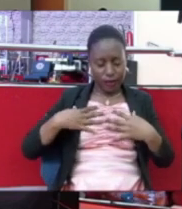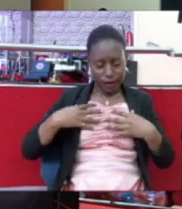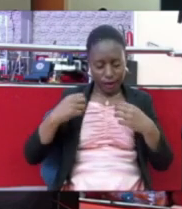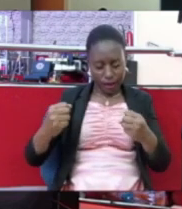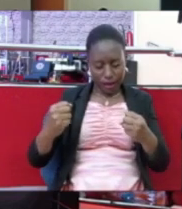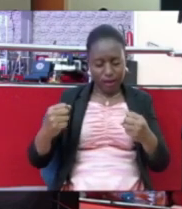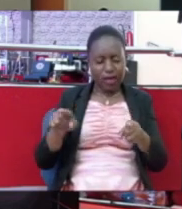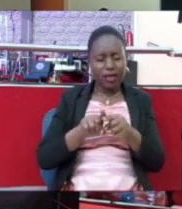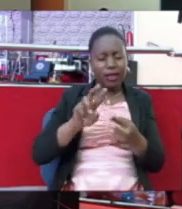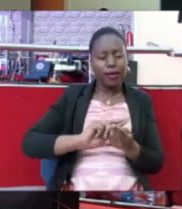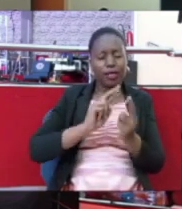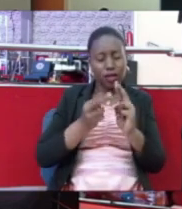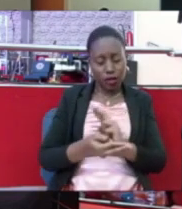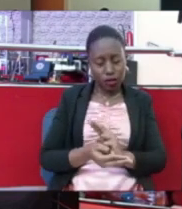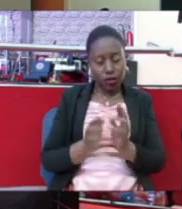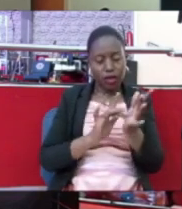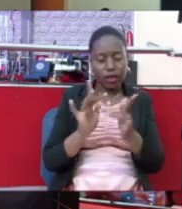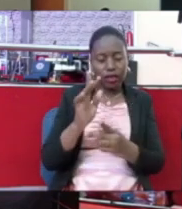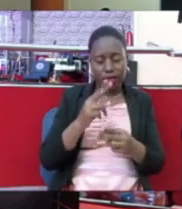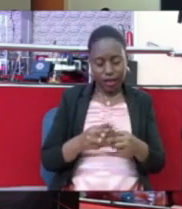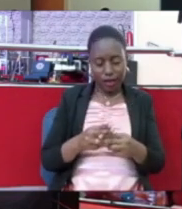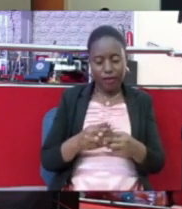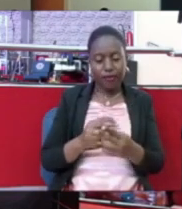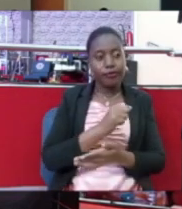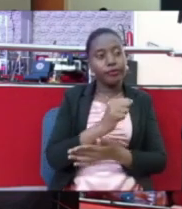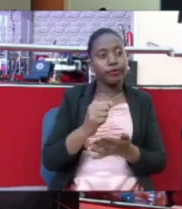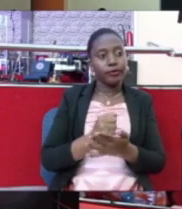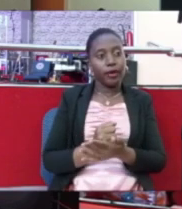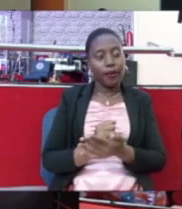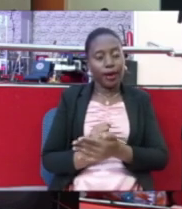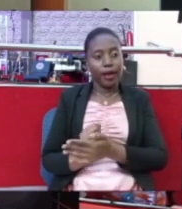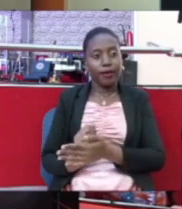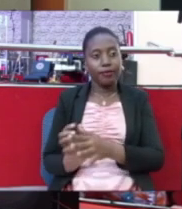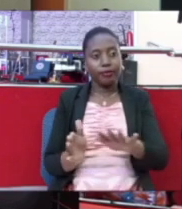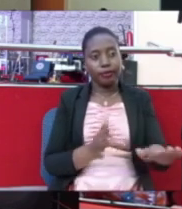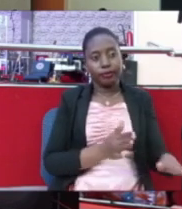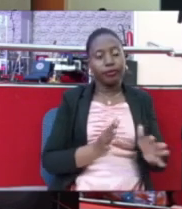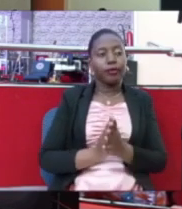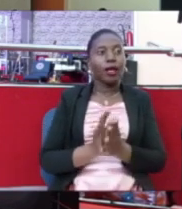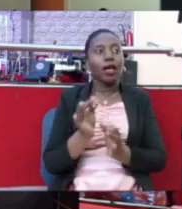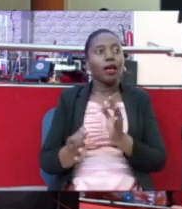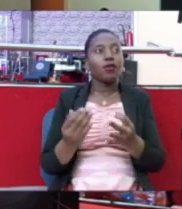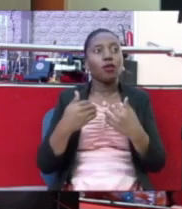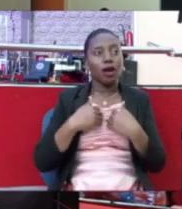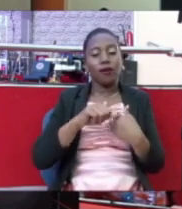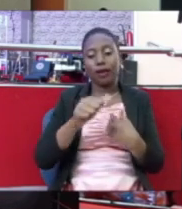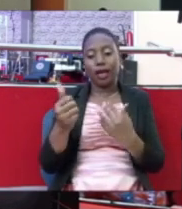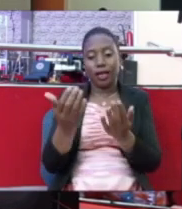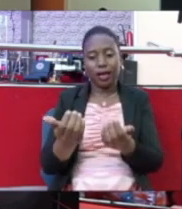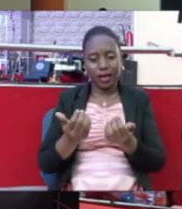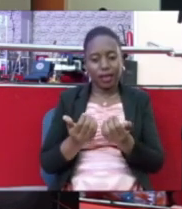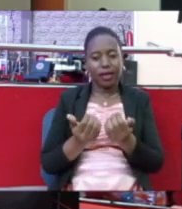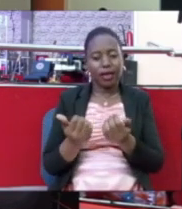your restoration in Jesus' name. If you have any other need, kama una tamanio lolote, whatever that need